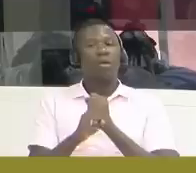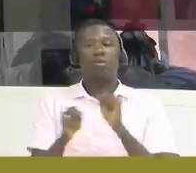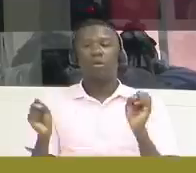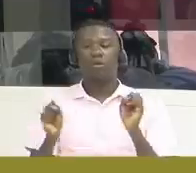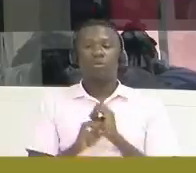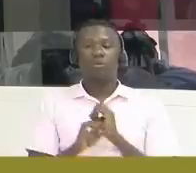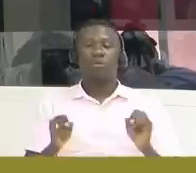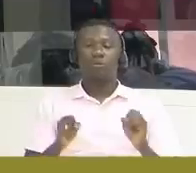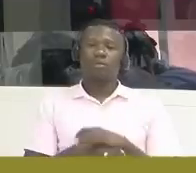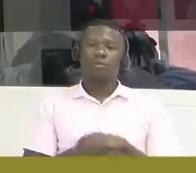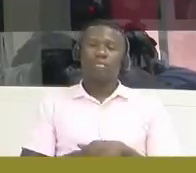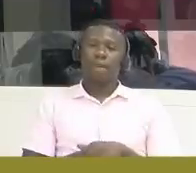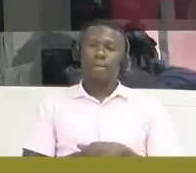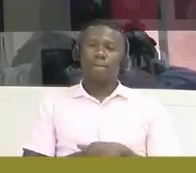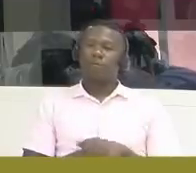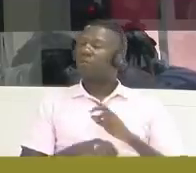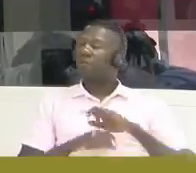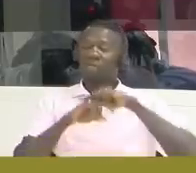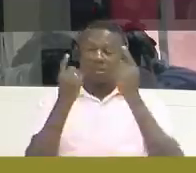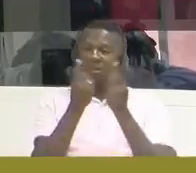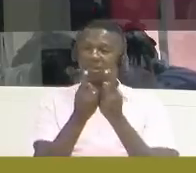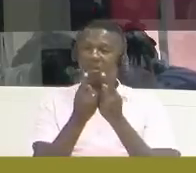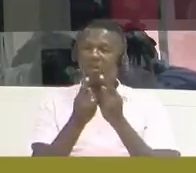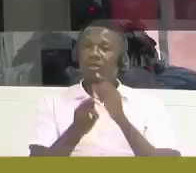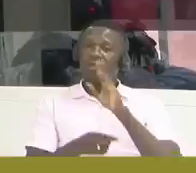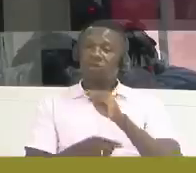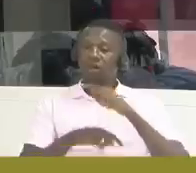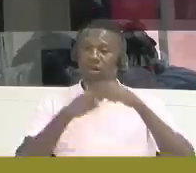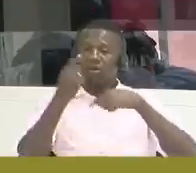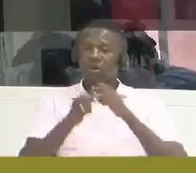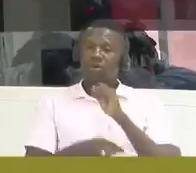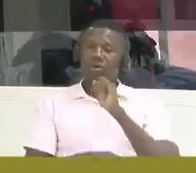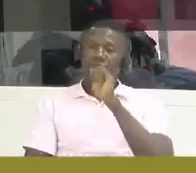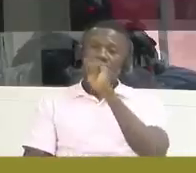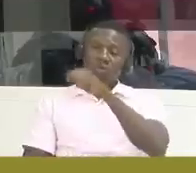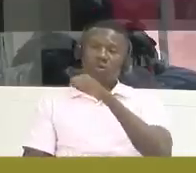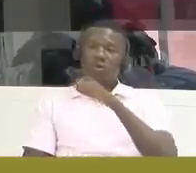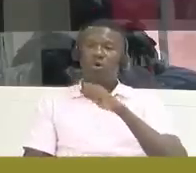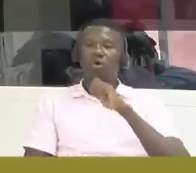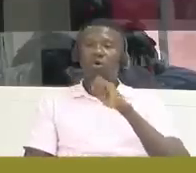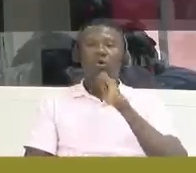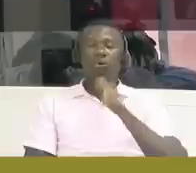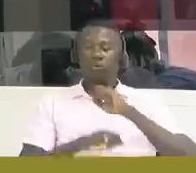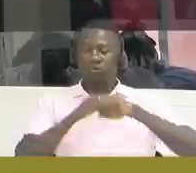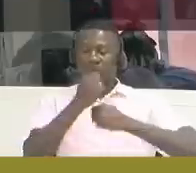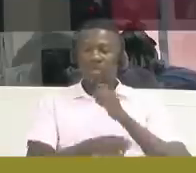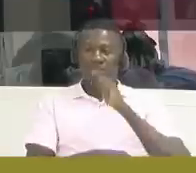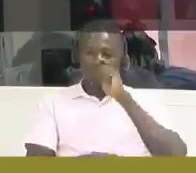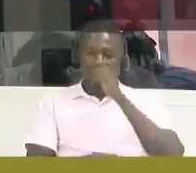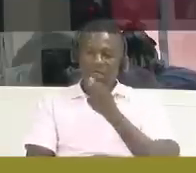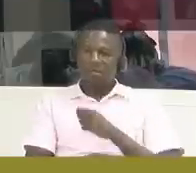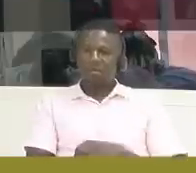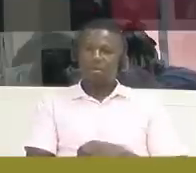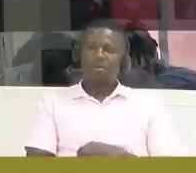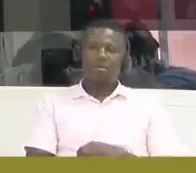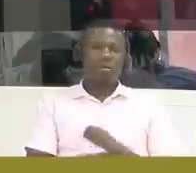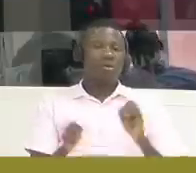Was anything done about your husband's death? Nothing was done.